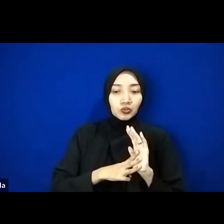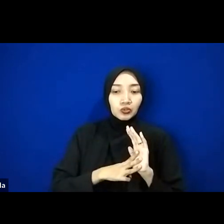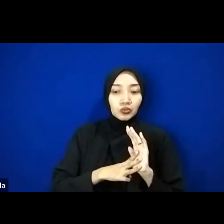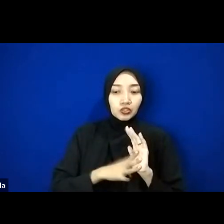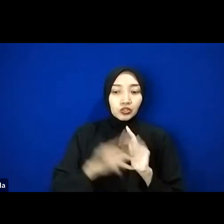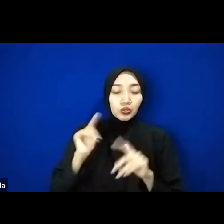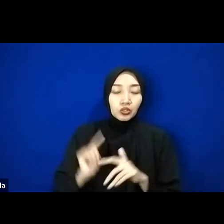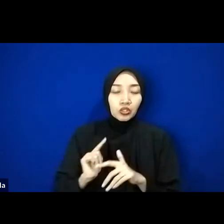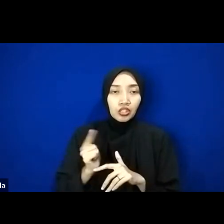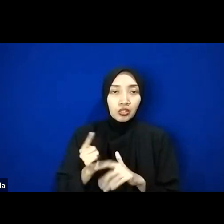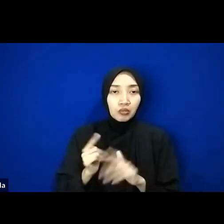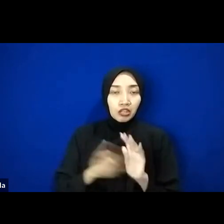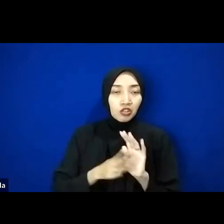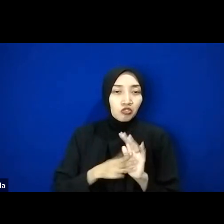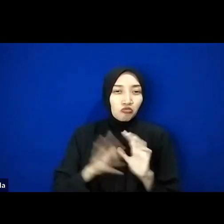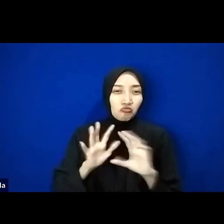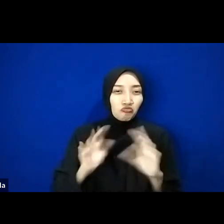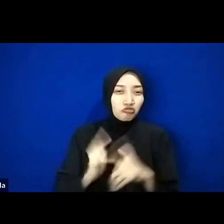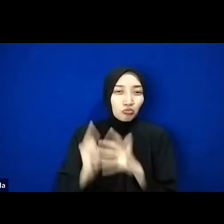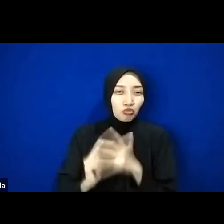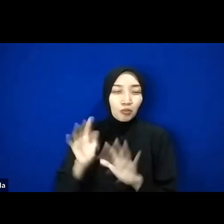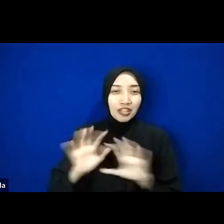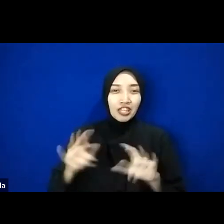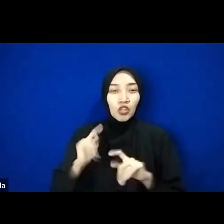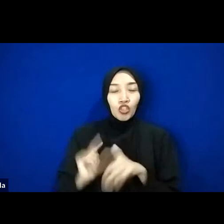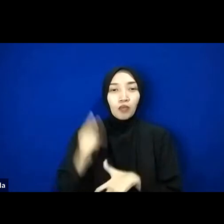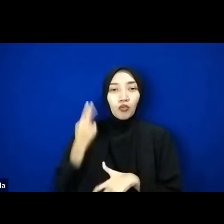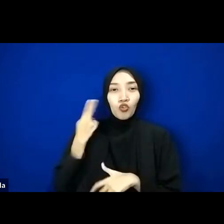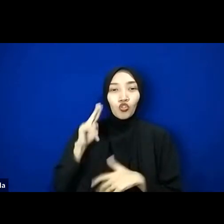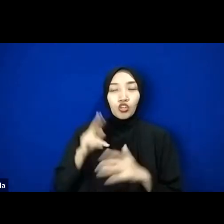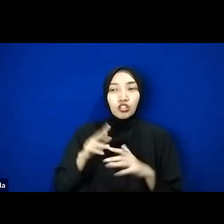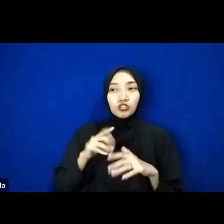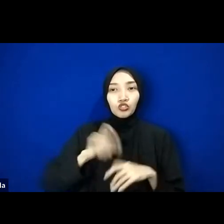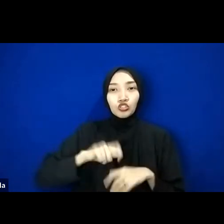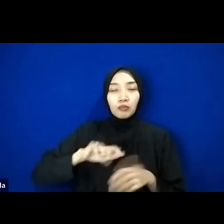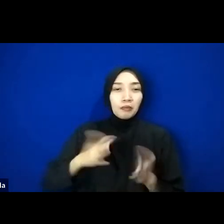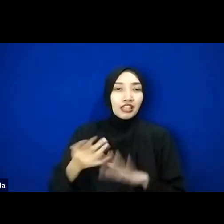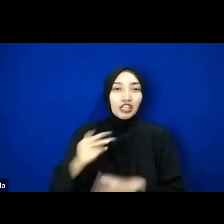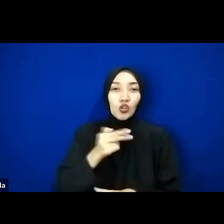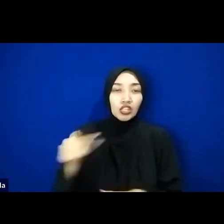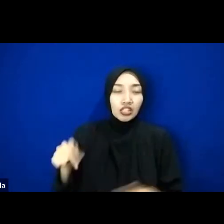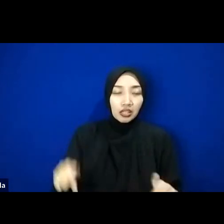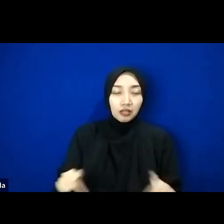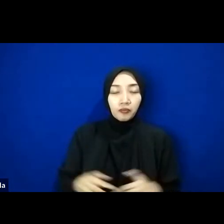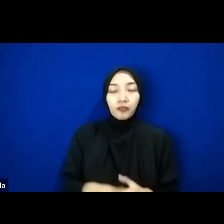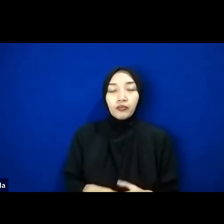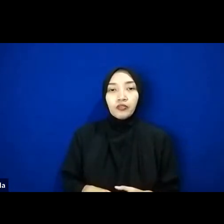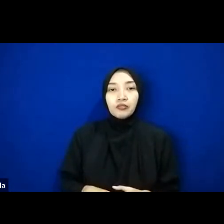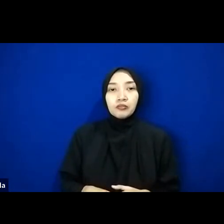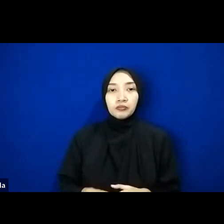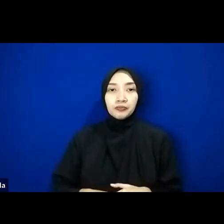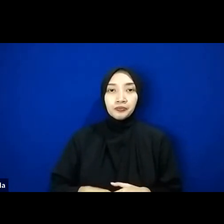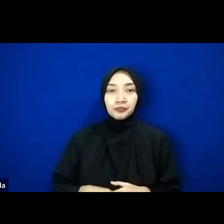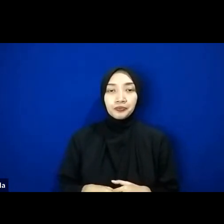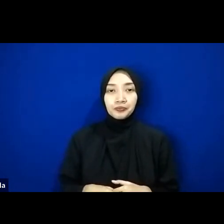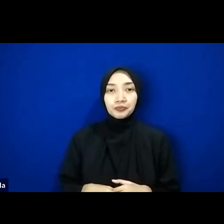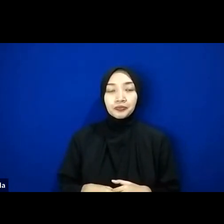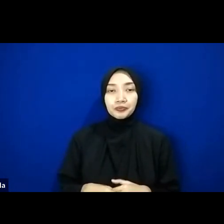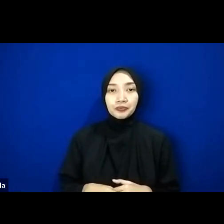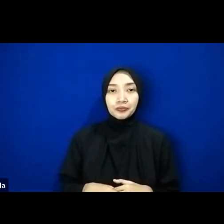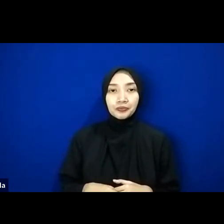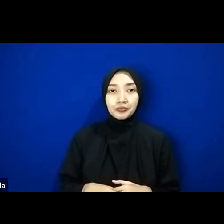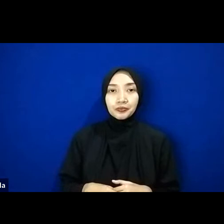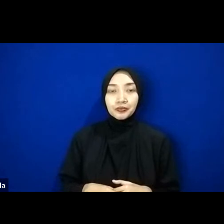the death sentence, to the death penalty issues in Indonesia happen because there is a unfair trial happening, just because of the procedure that